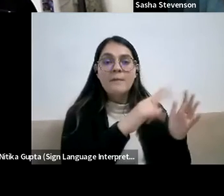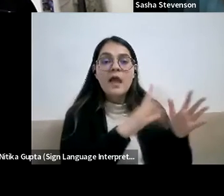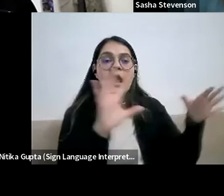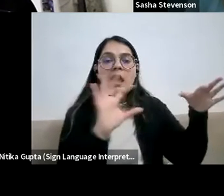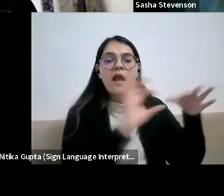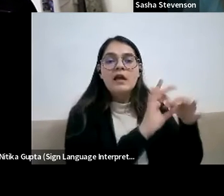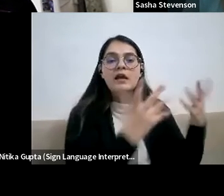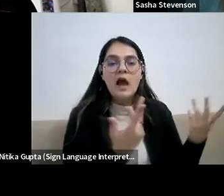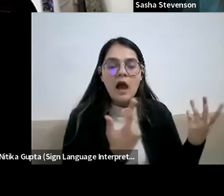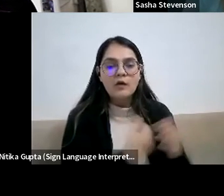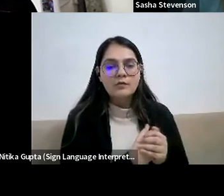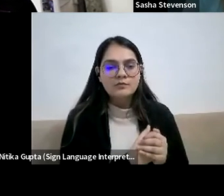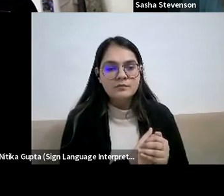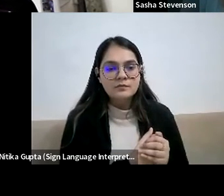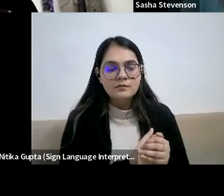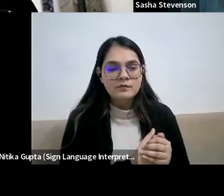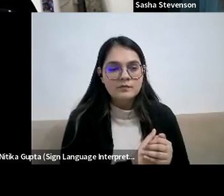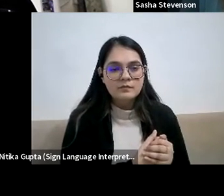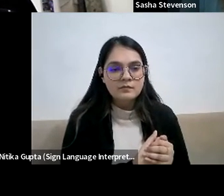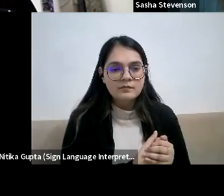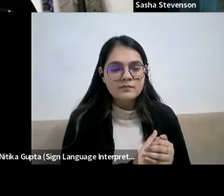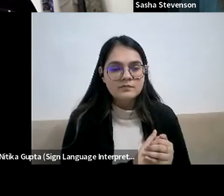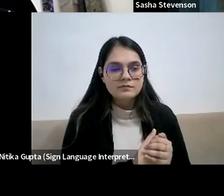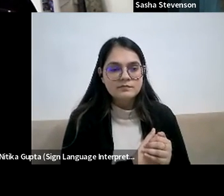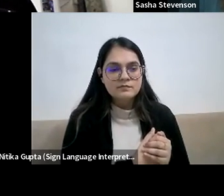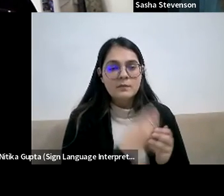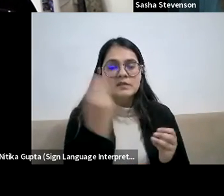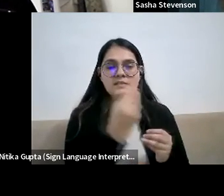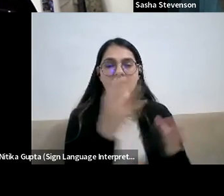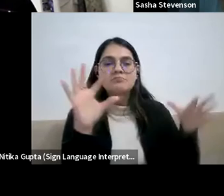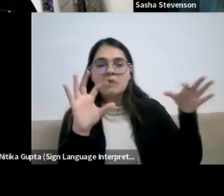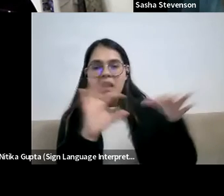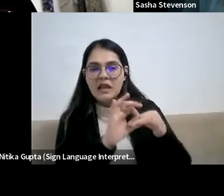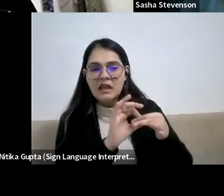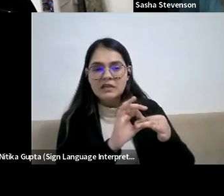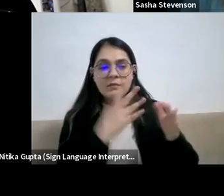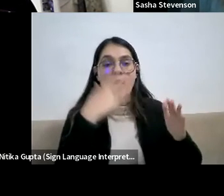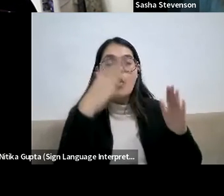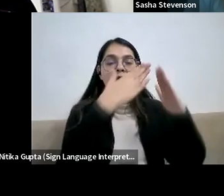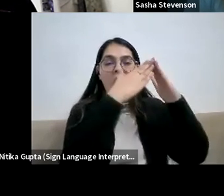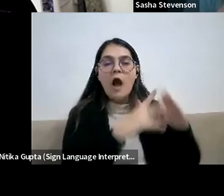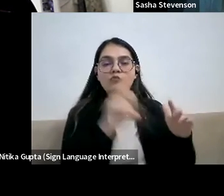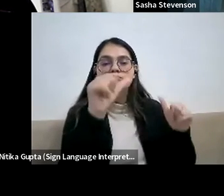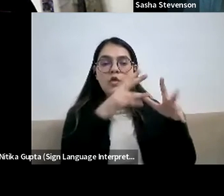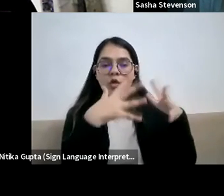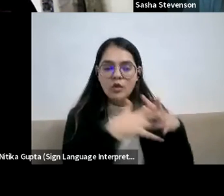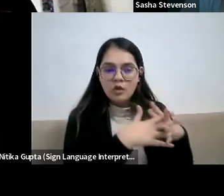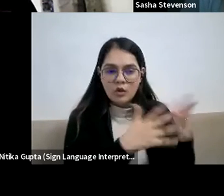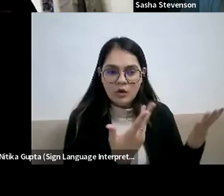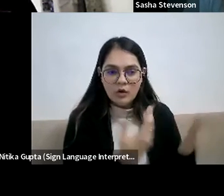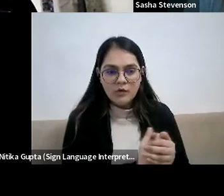a principle that was established in relation to housing law, to